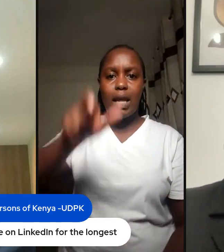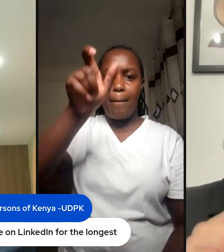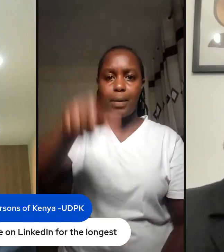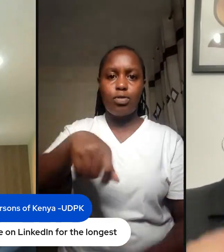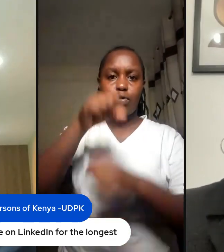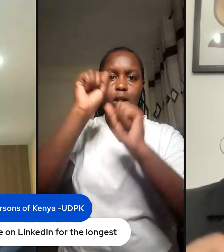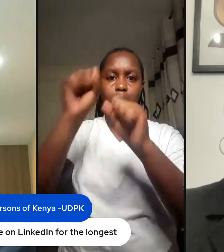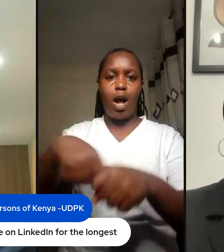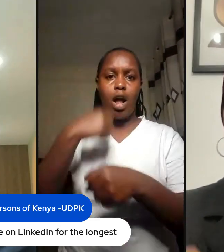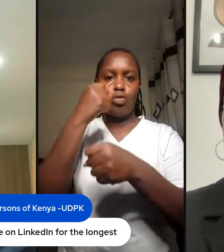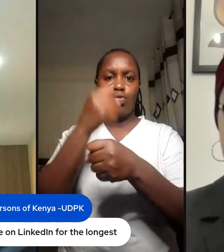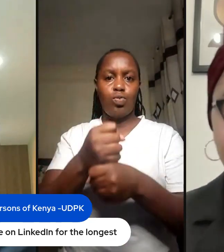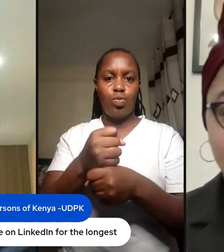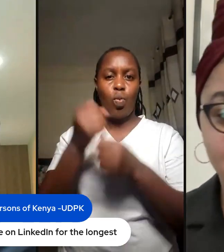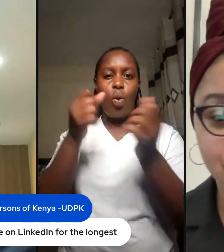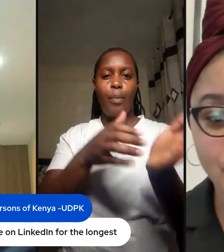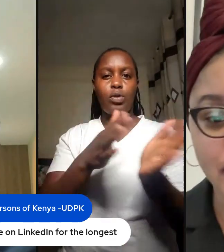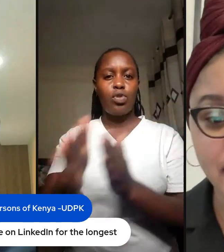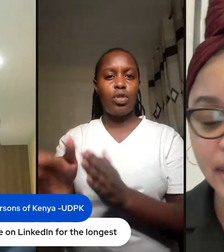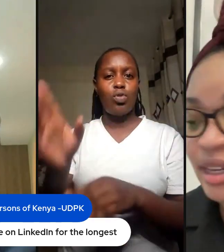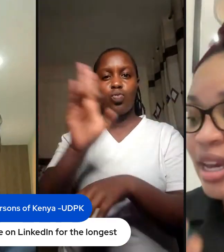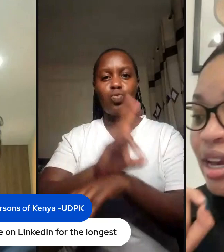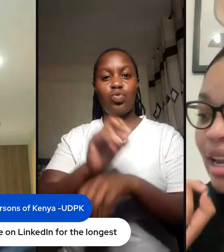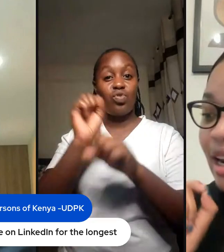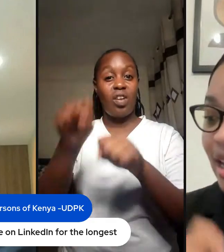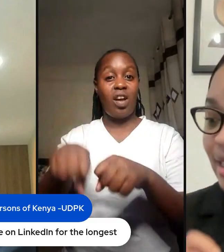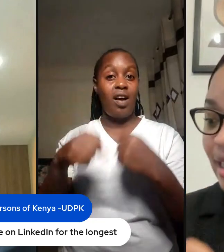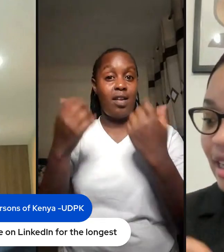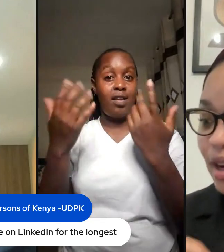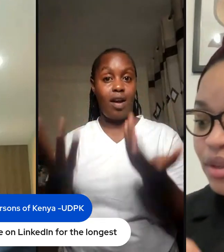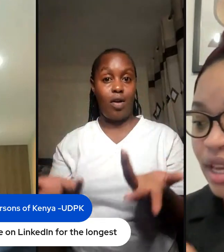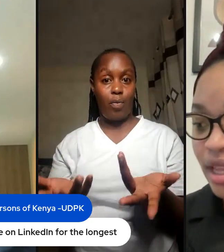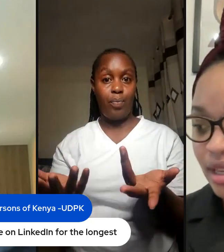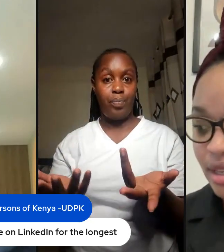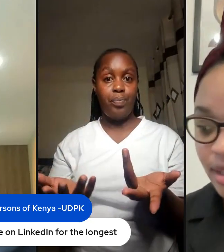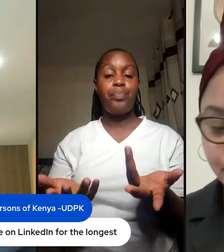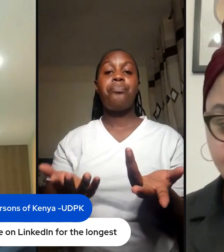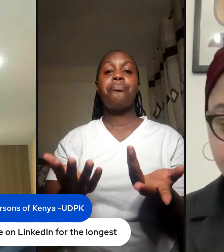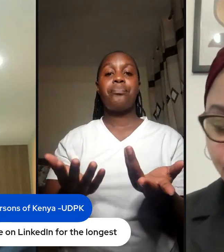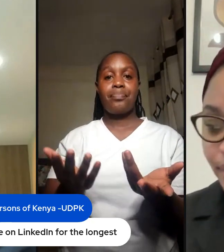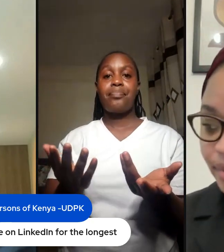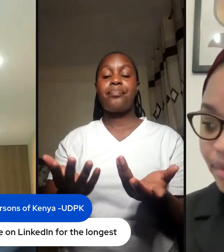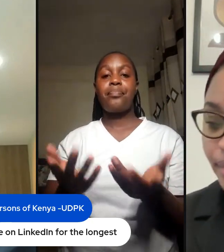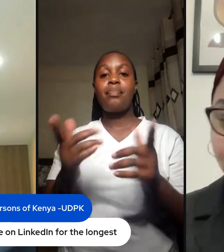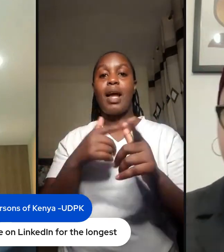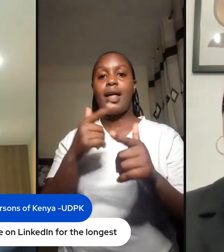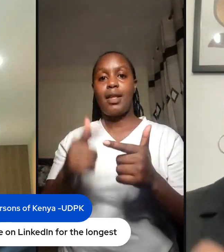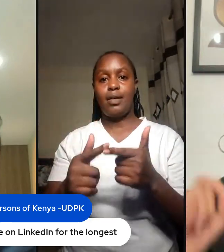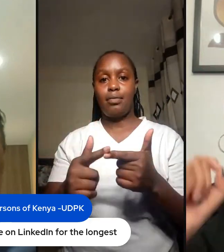you use that opportunity? Okay. Lastly, I'll say this: